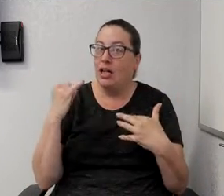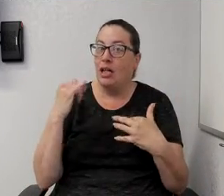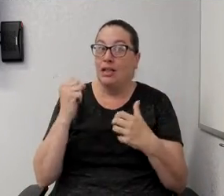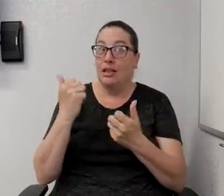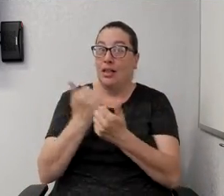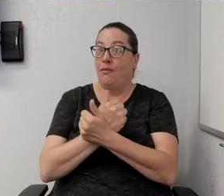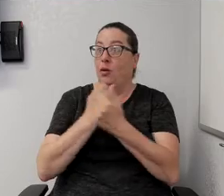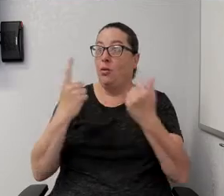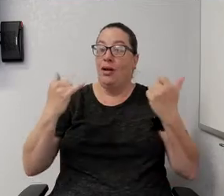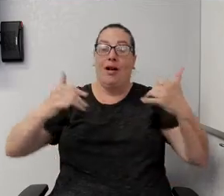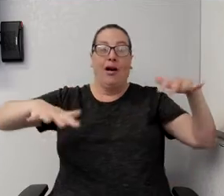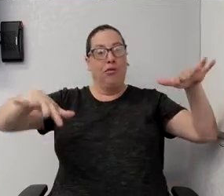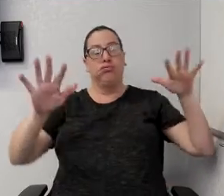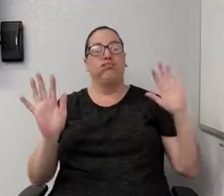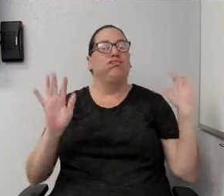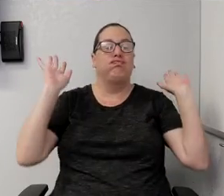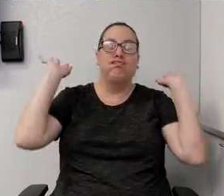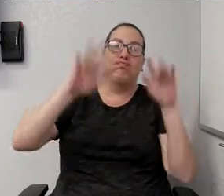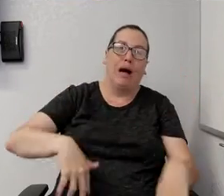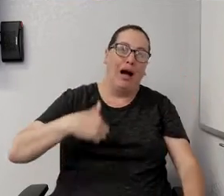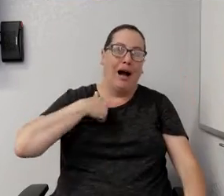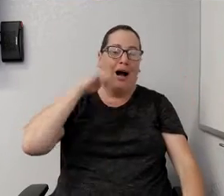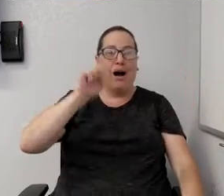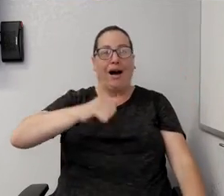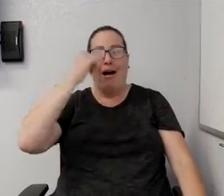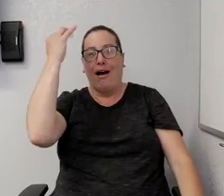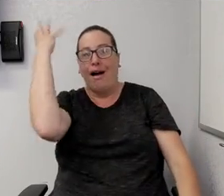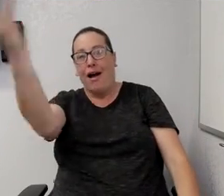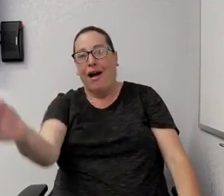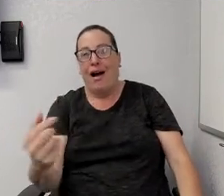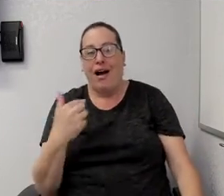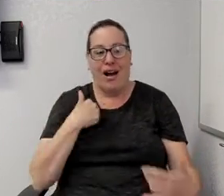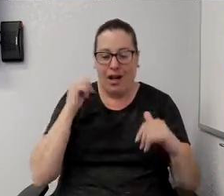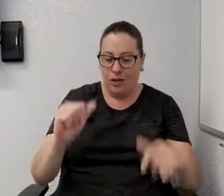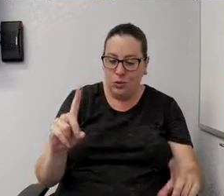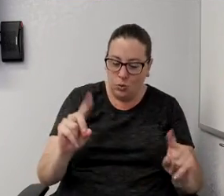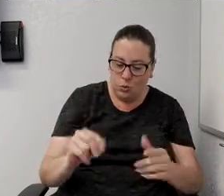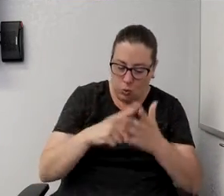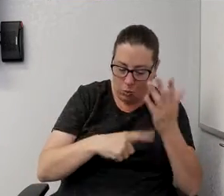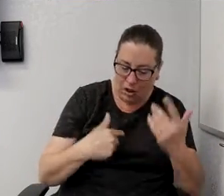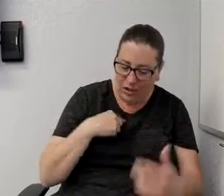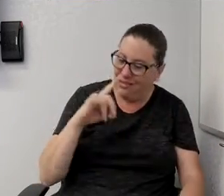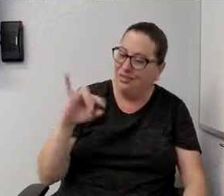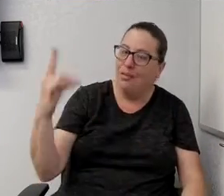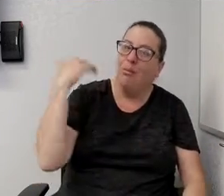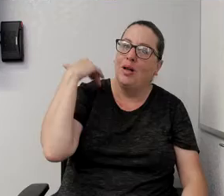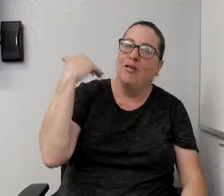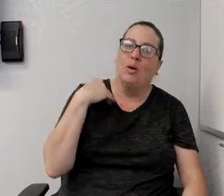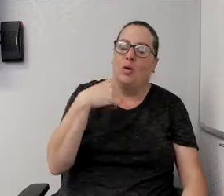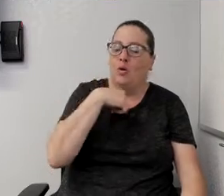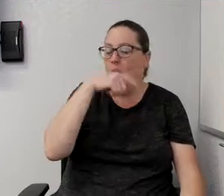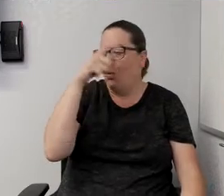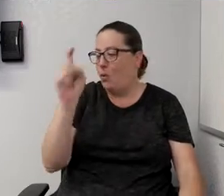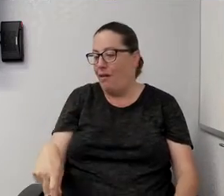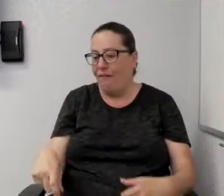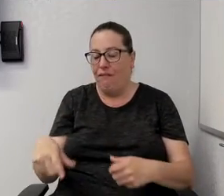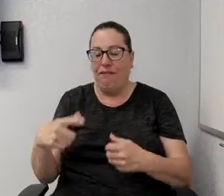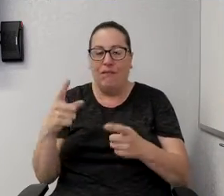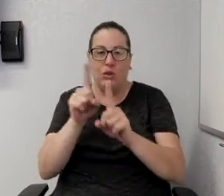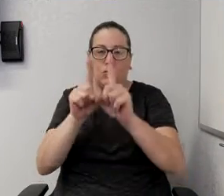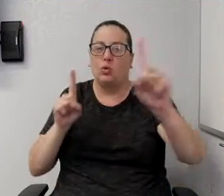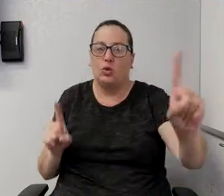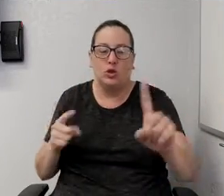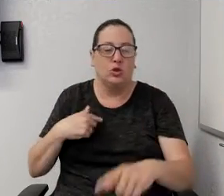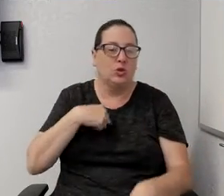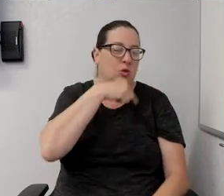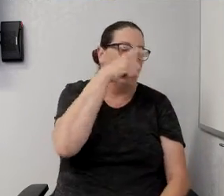relaxes, I can now go back to the way I was. I don't have to practice social distancing. I don't have